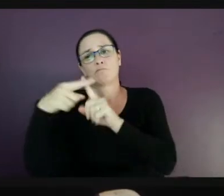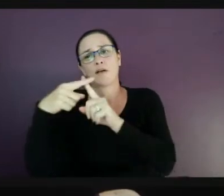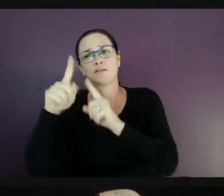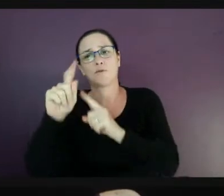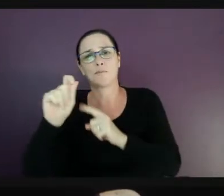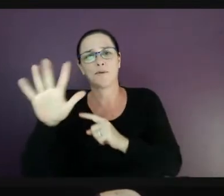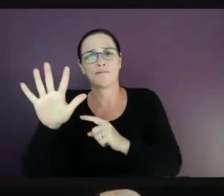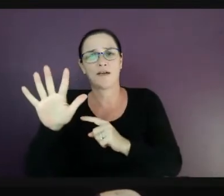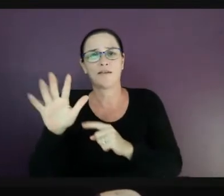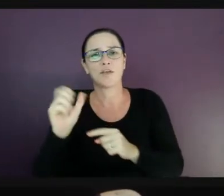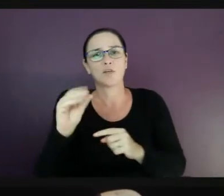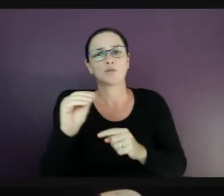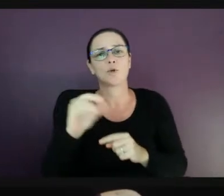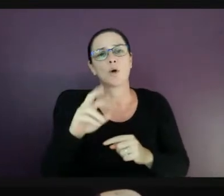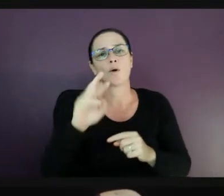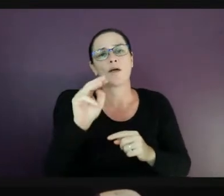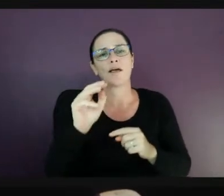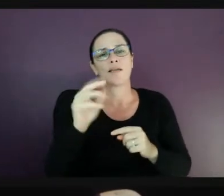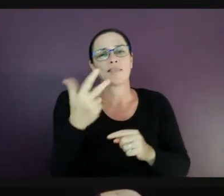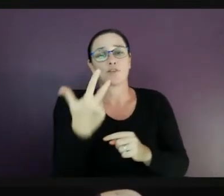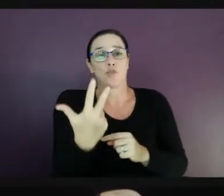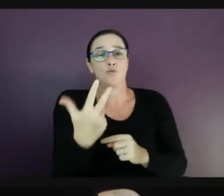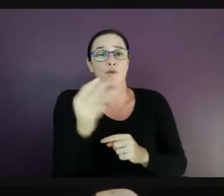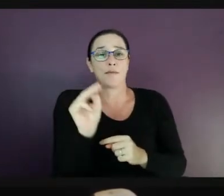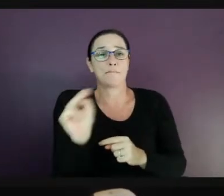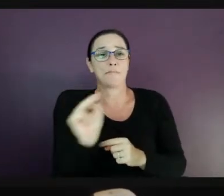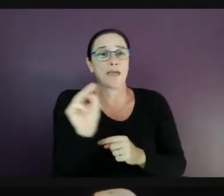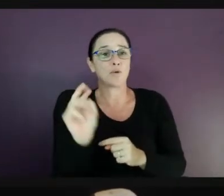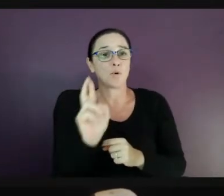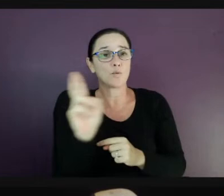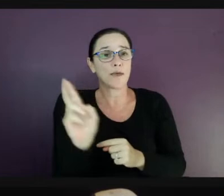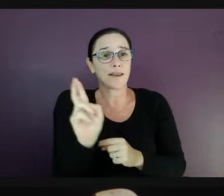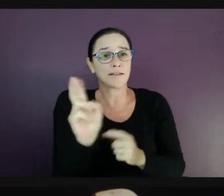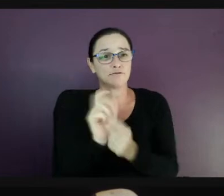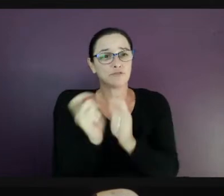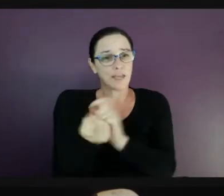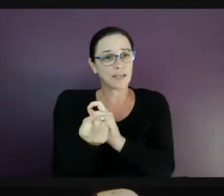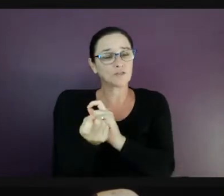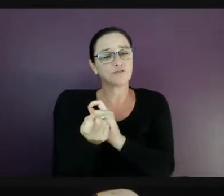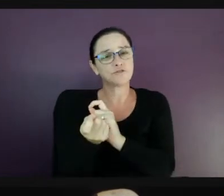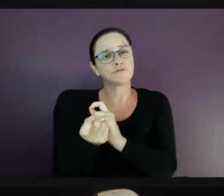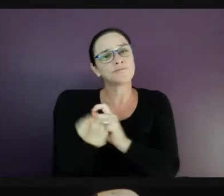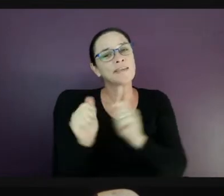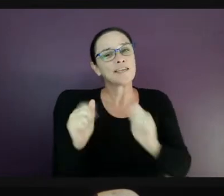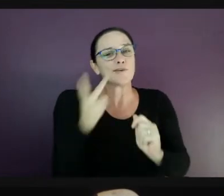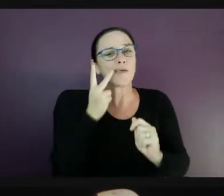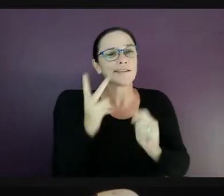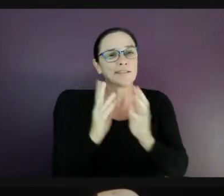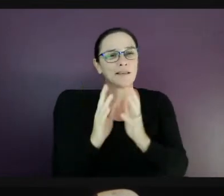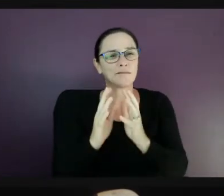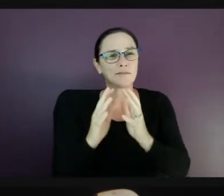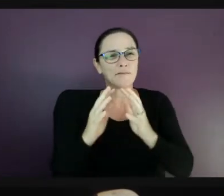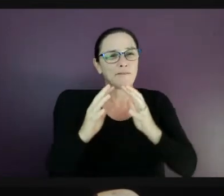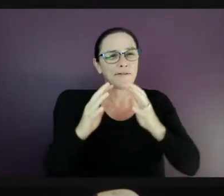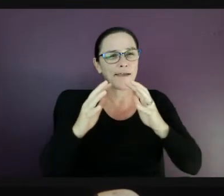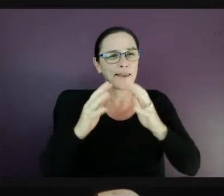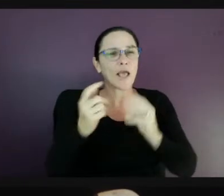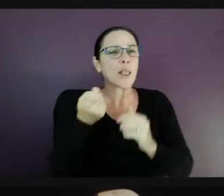3 microradians a change, it's not a huge amount, but it does show that Hale Mauna area is inflating a bit.